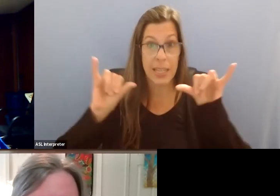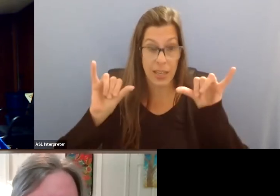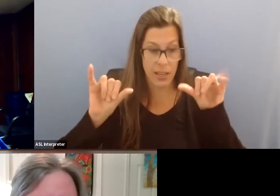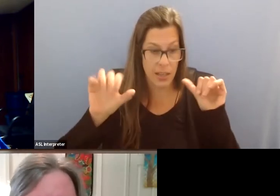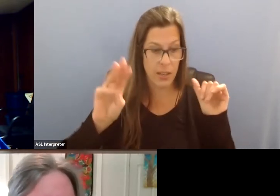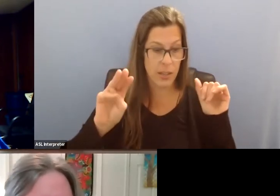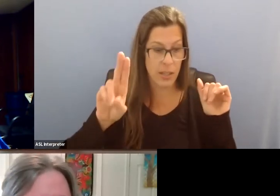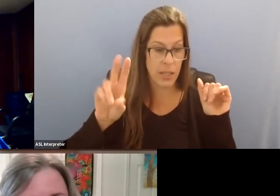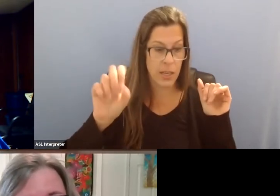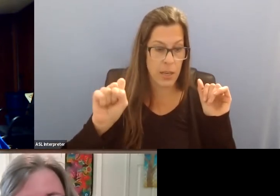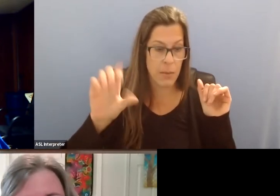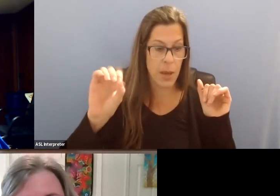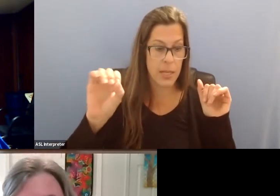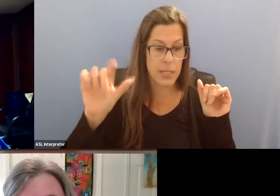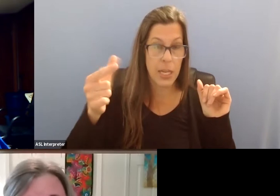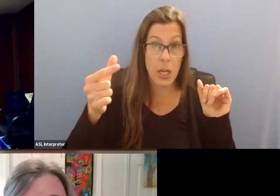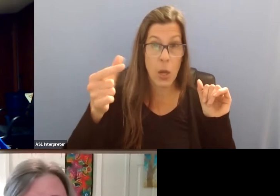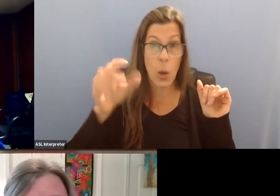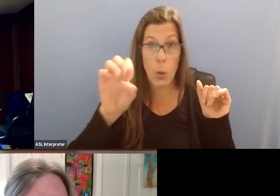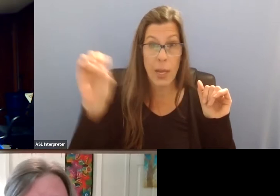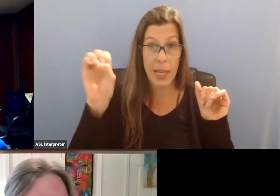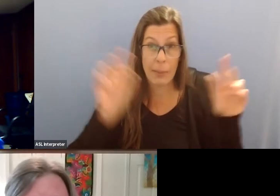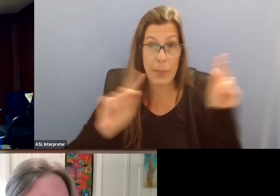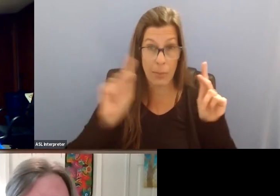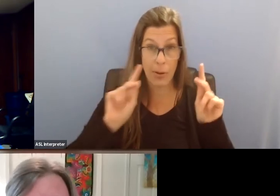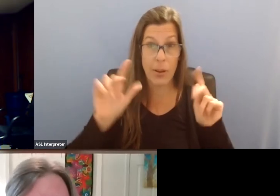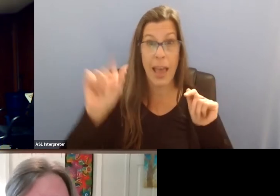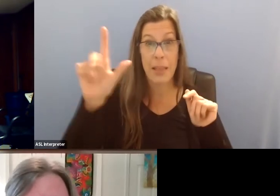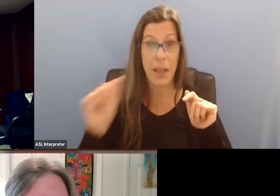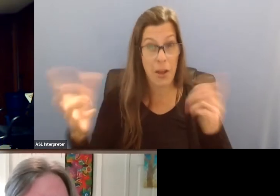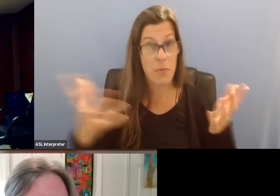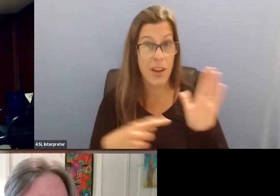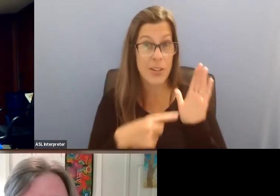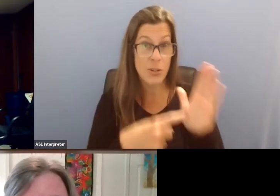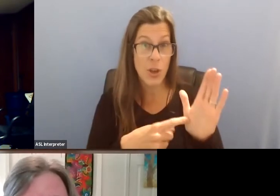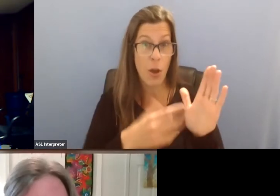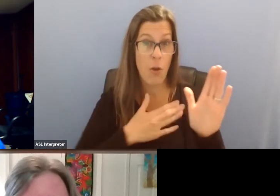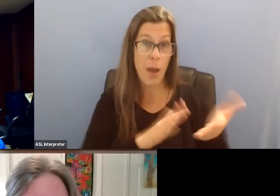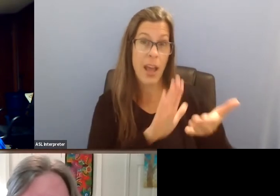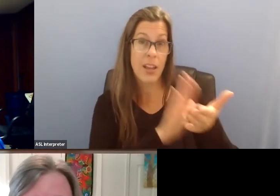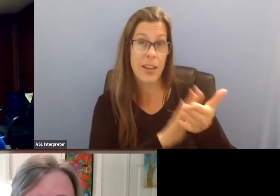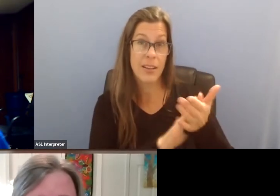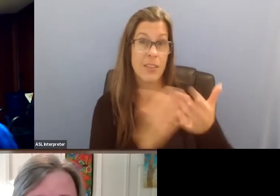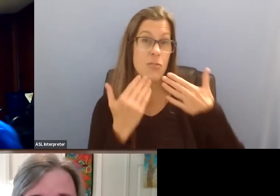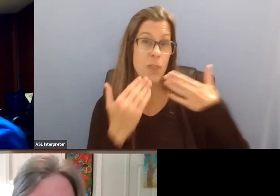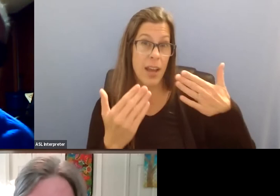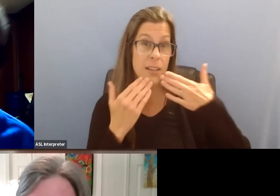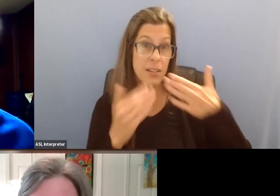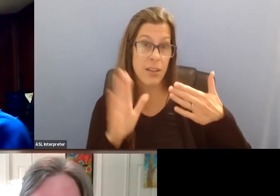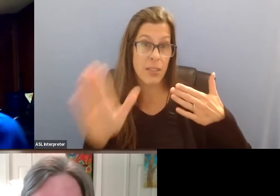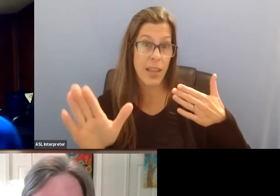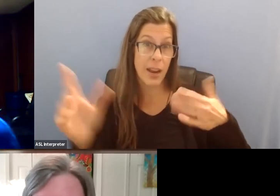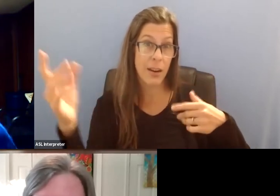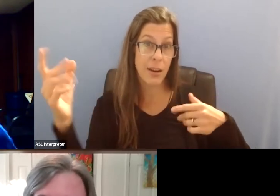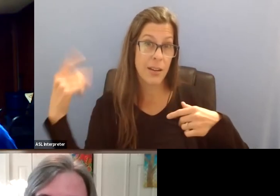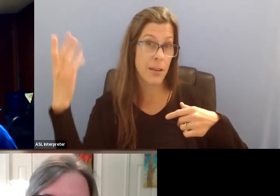I would like to acknowledge and extend my gratitude to their past and ongoing stewardship of